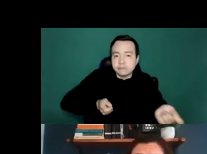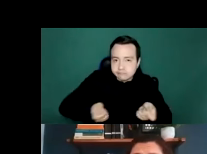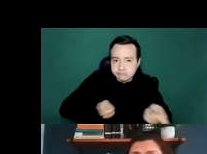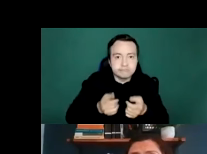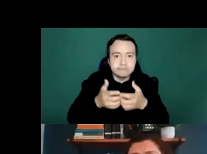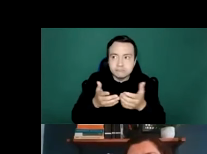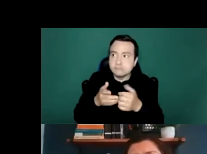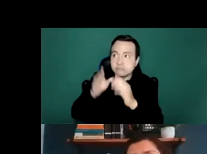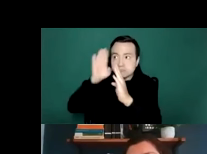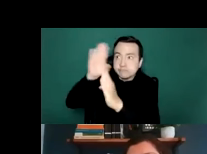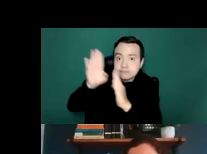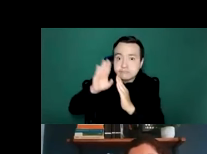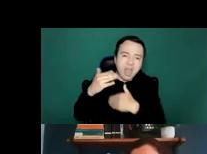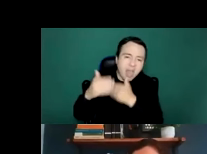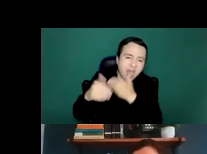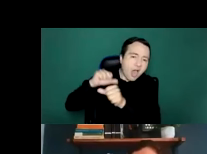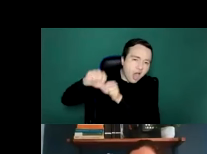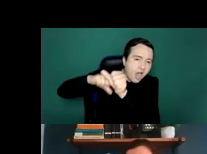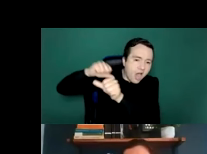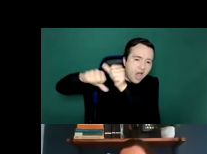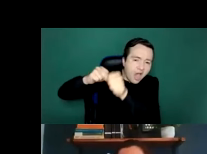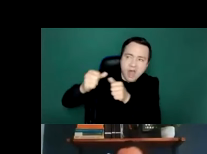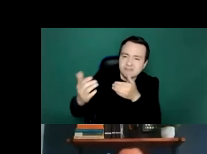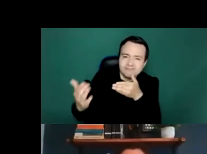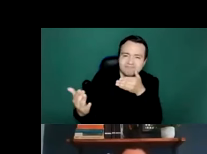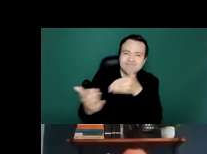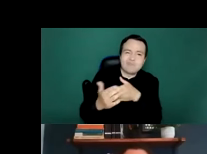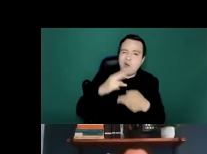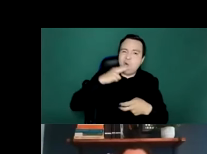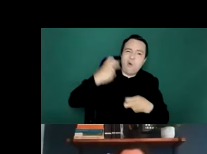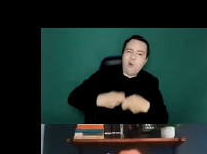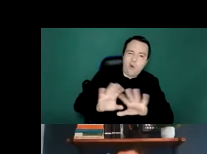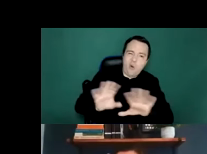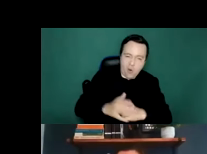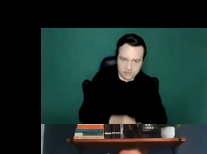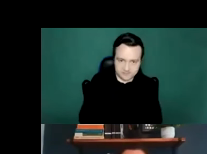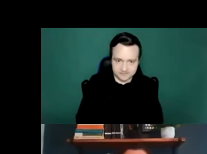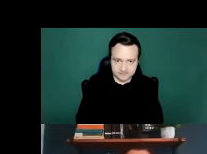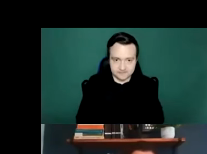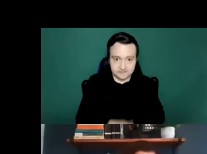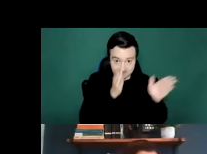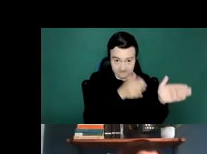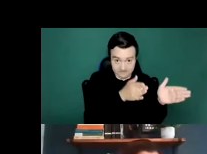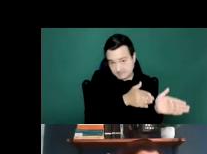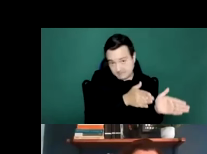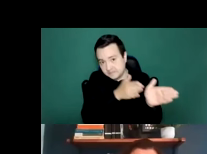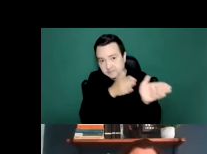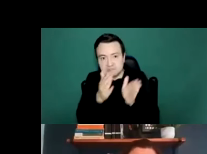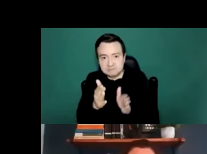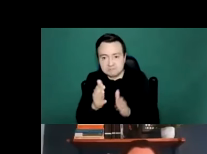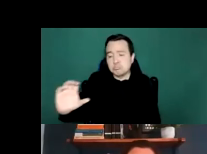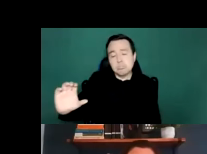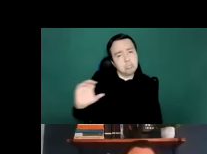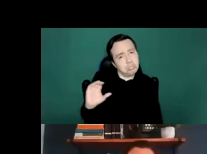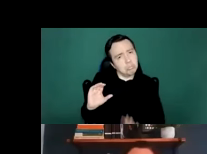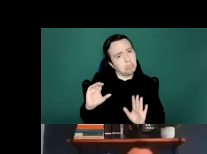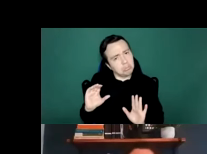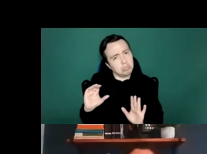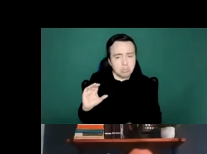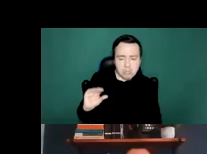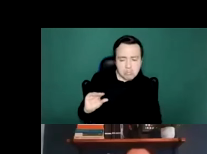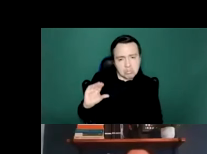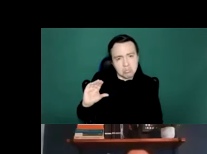administrative processes in the search for attention, which is complicated for people. However, if we pass to the countries of medium